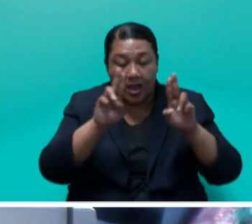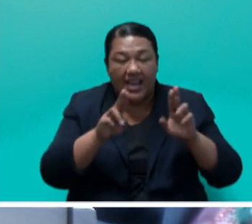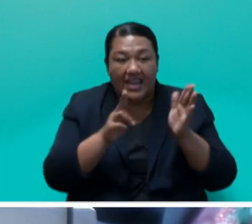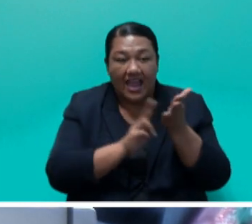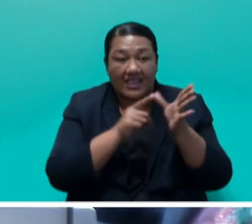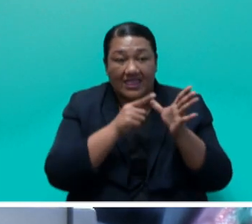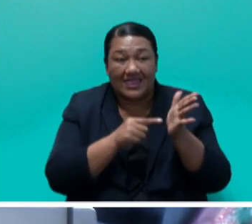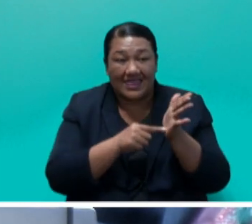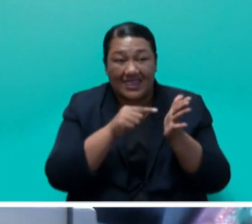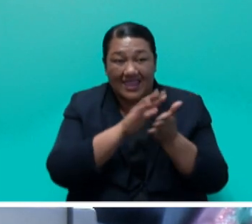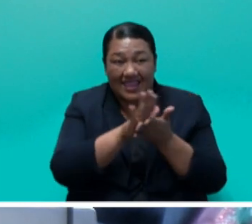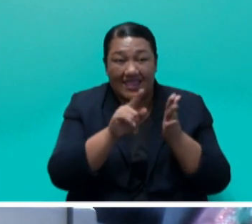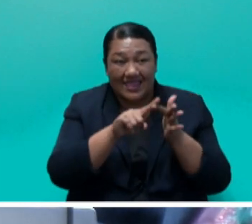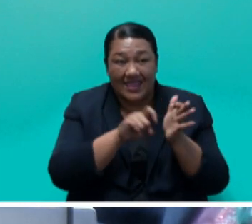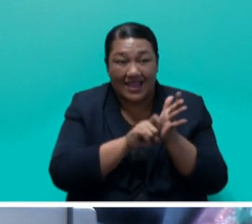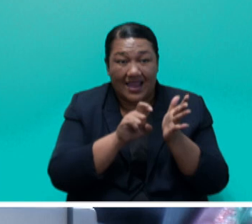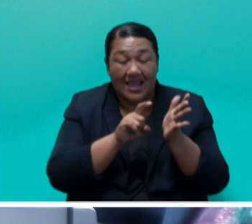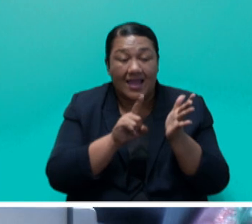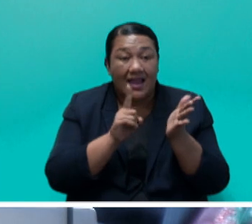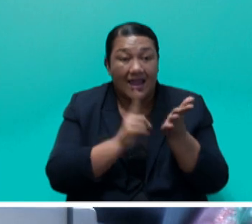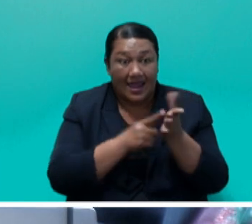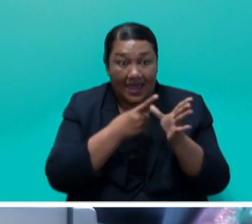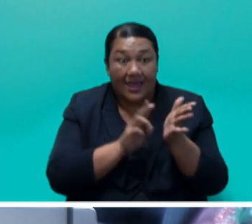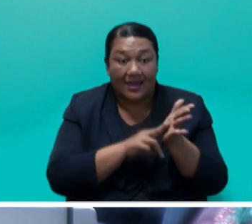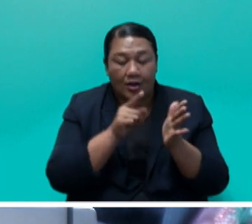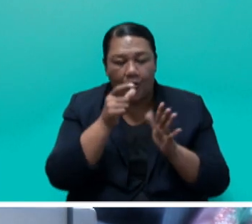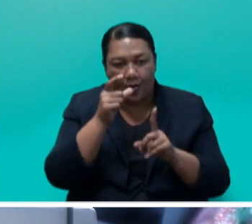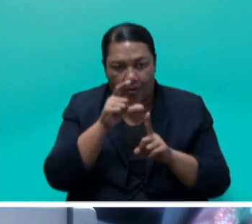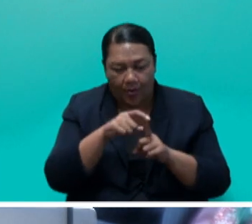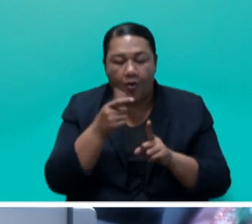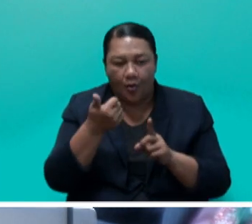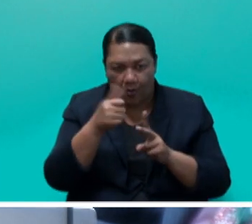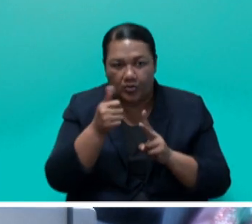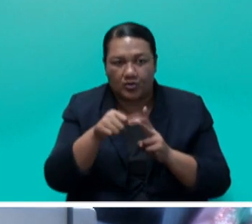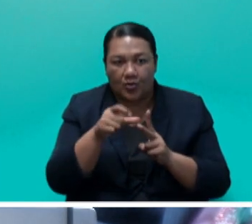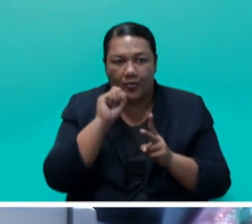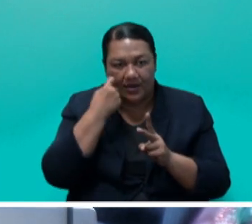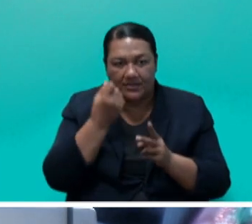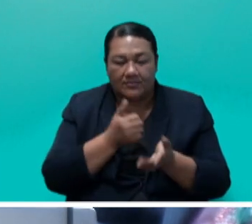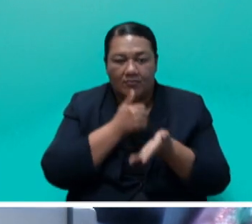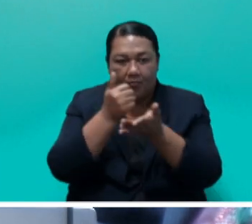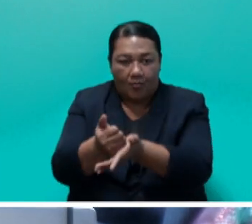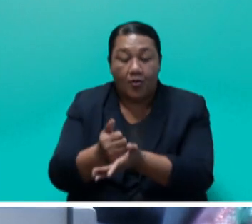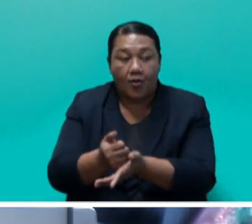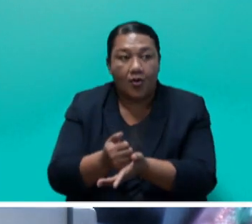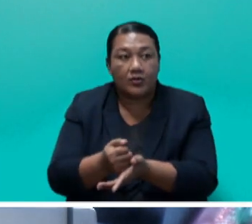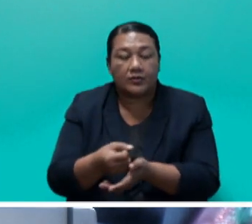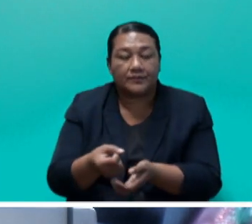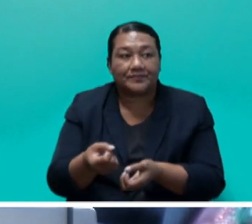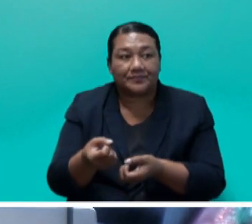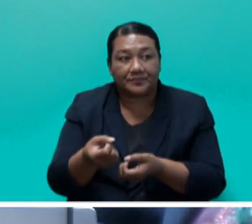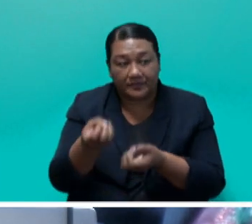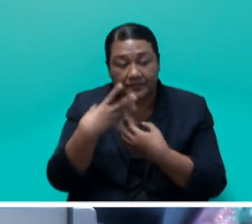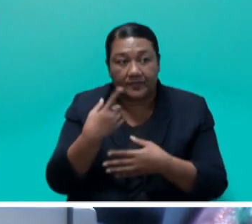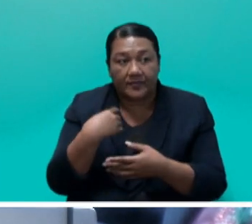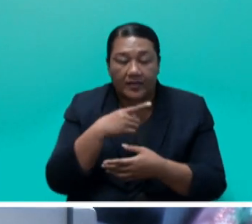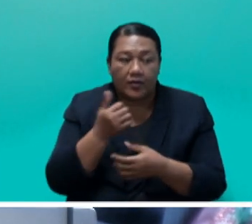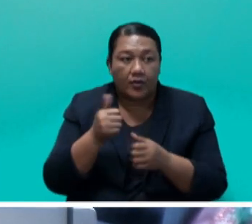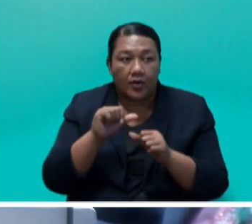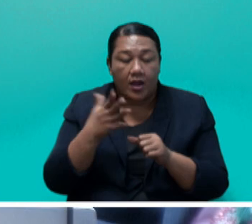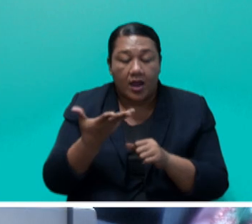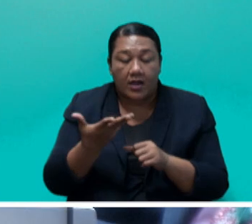to this initiative and to ensure it remains firmly under country control. This would be the first major